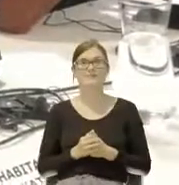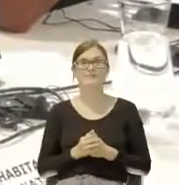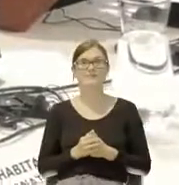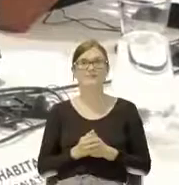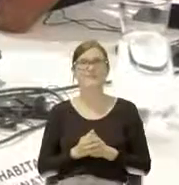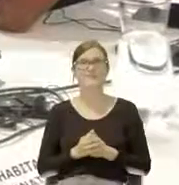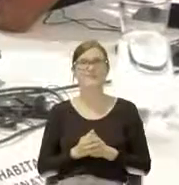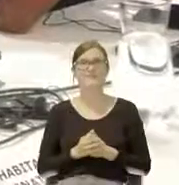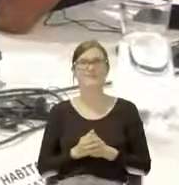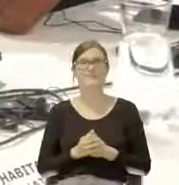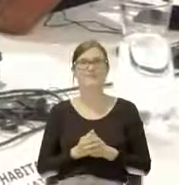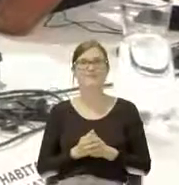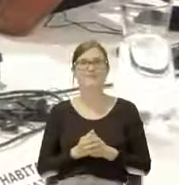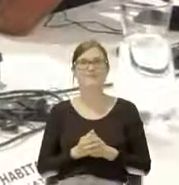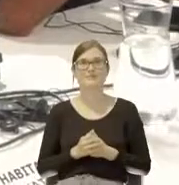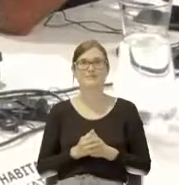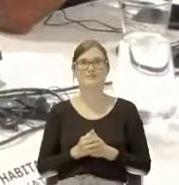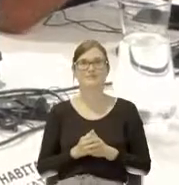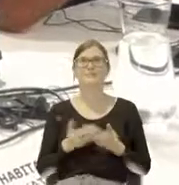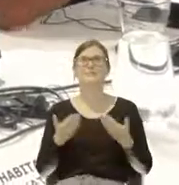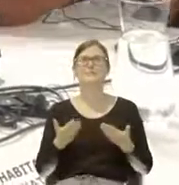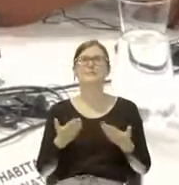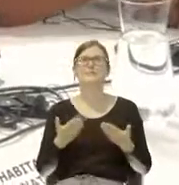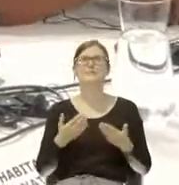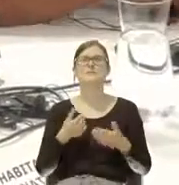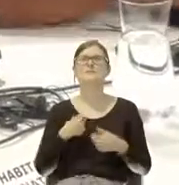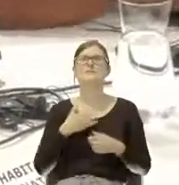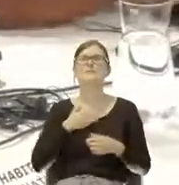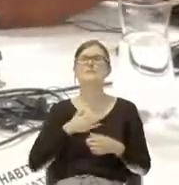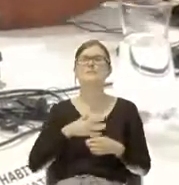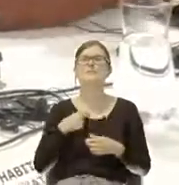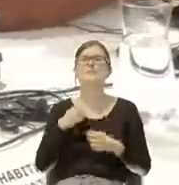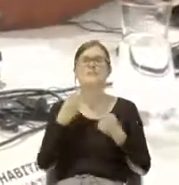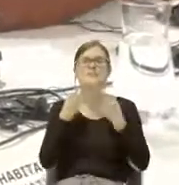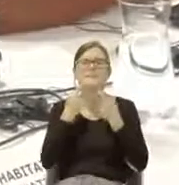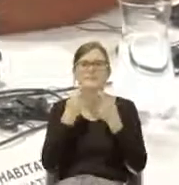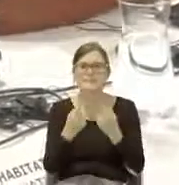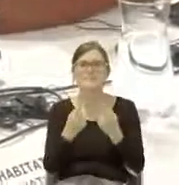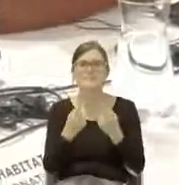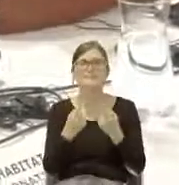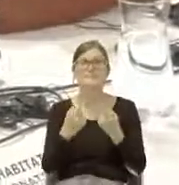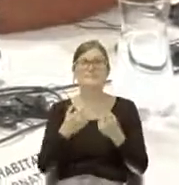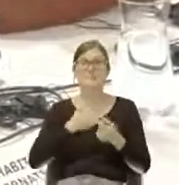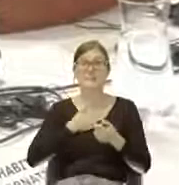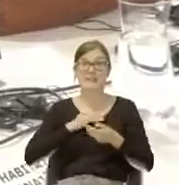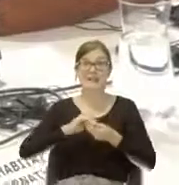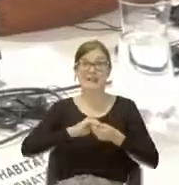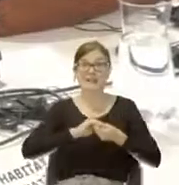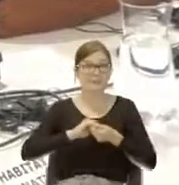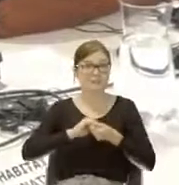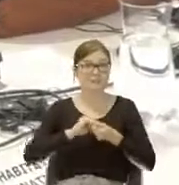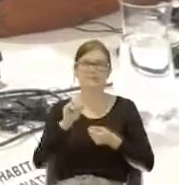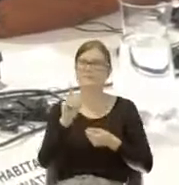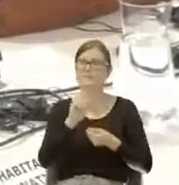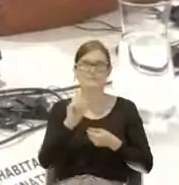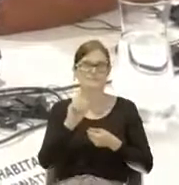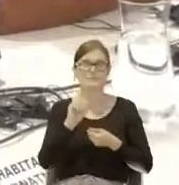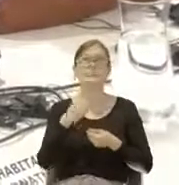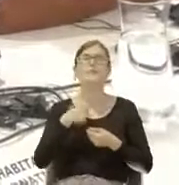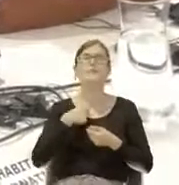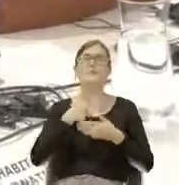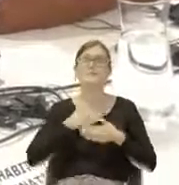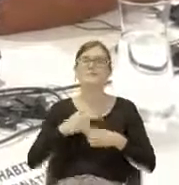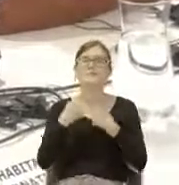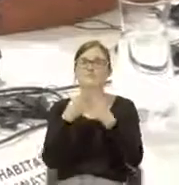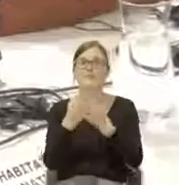of the social movements, feminist movements, grassroots organizations and networks of civil society, I want to say